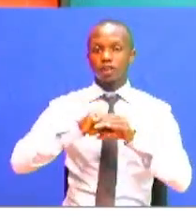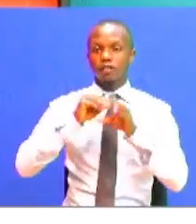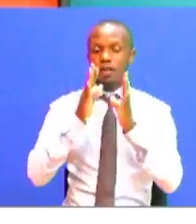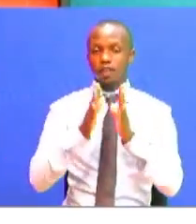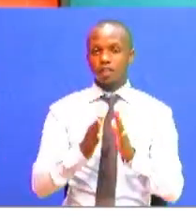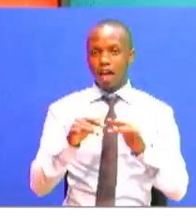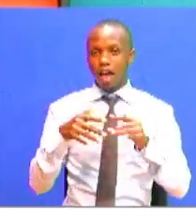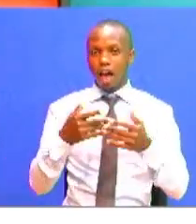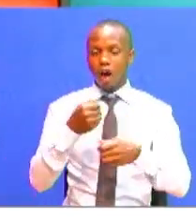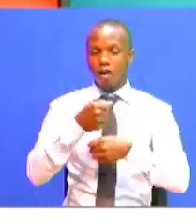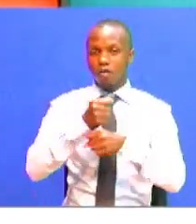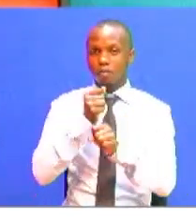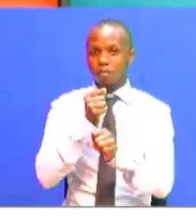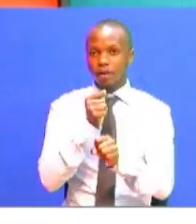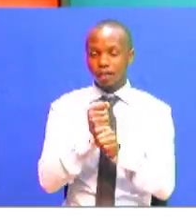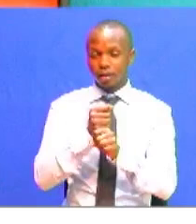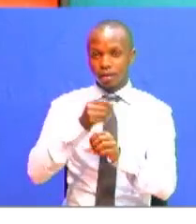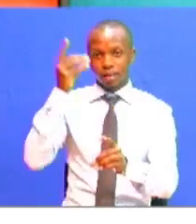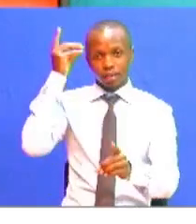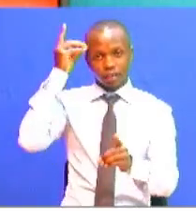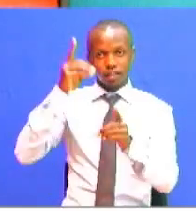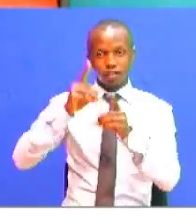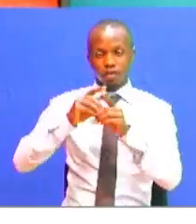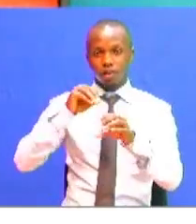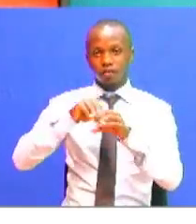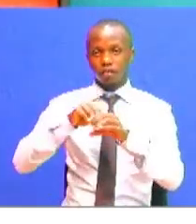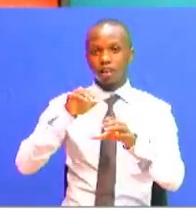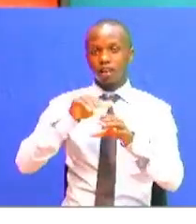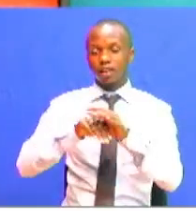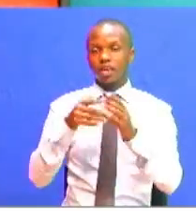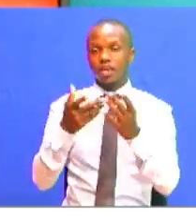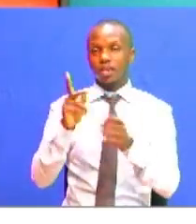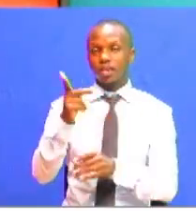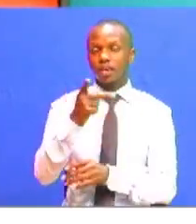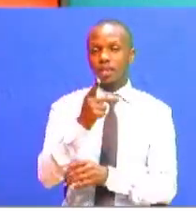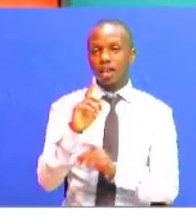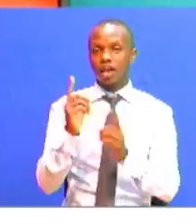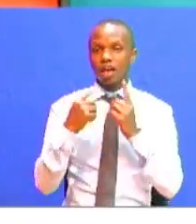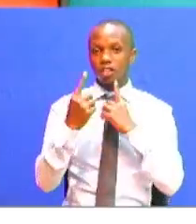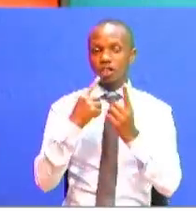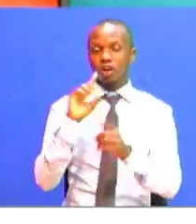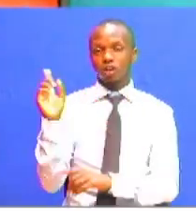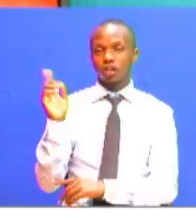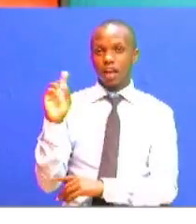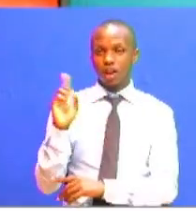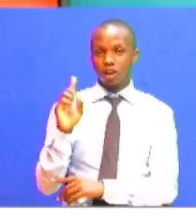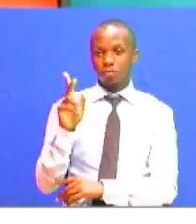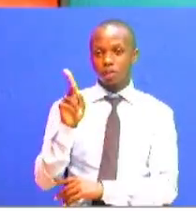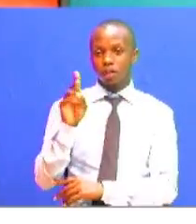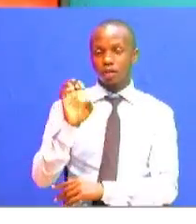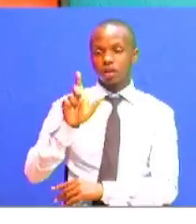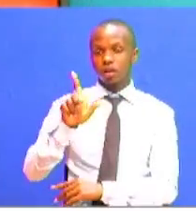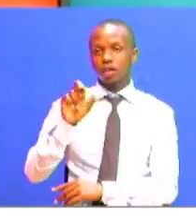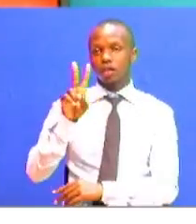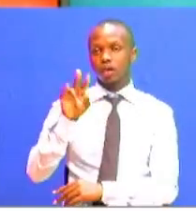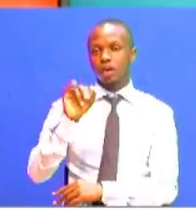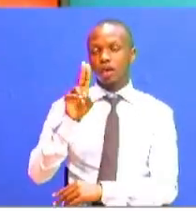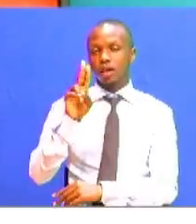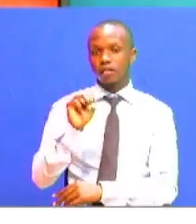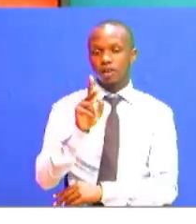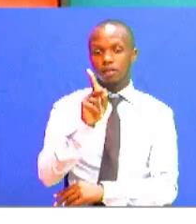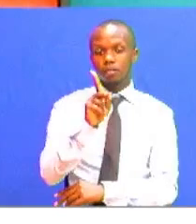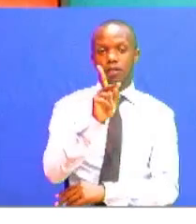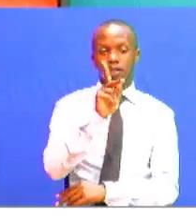make investment decisions in Kenya. Addressing the press in Nairobi, Kevin Chage, a tax expert at PKF